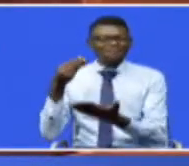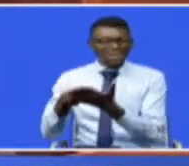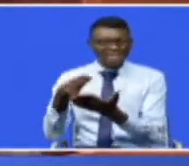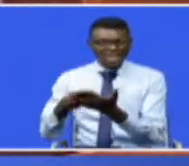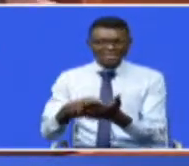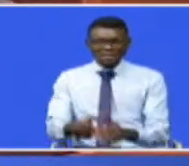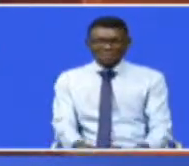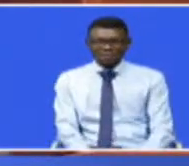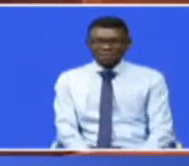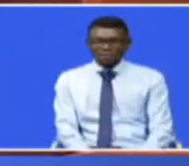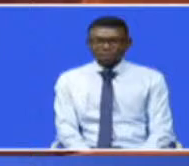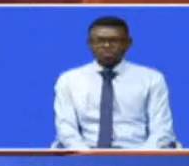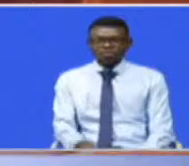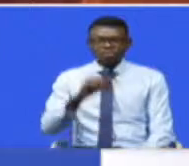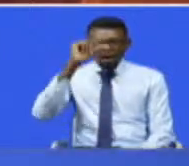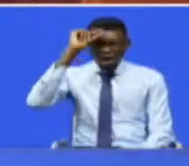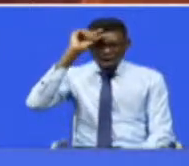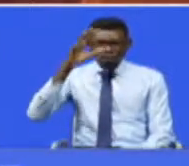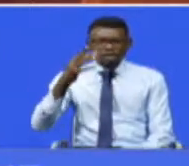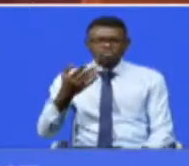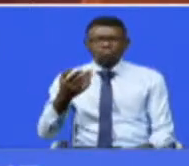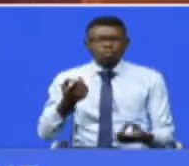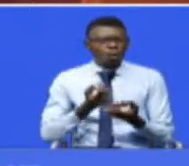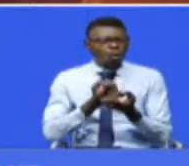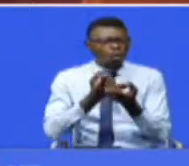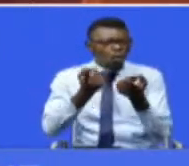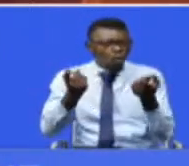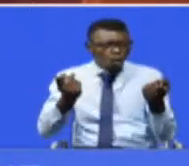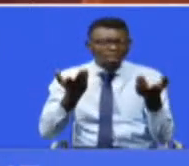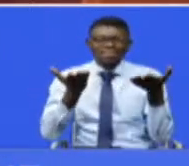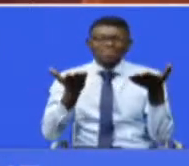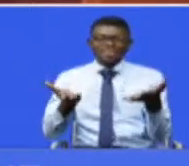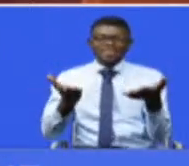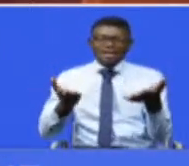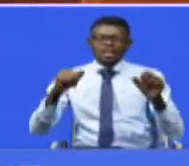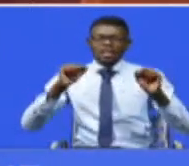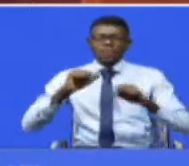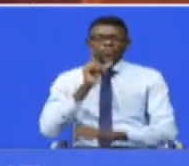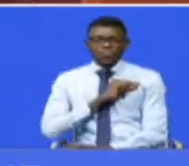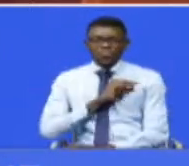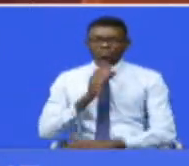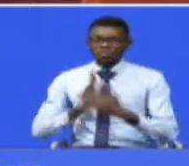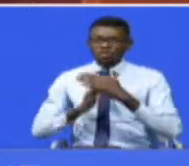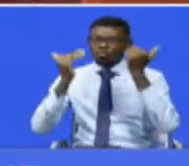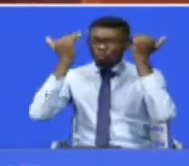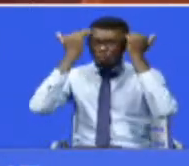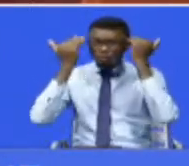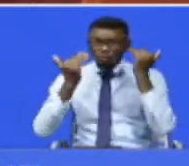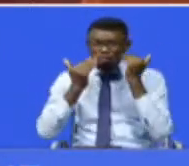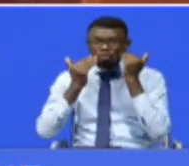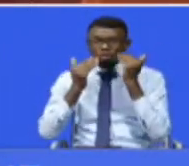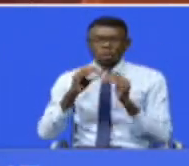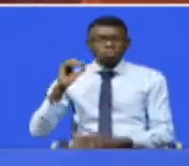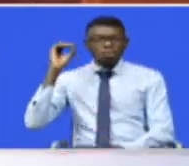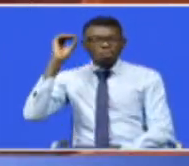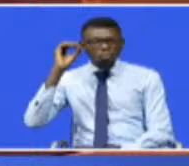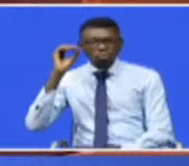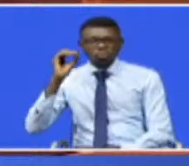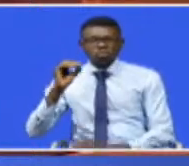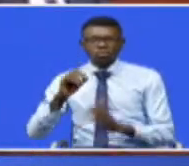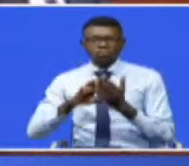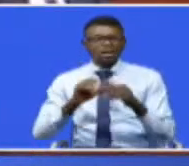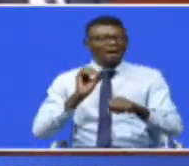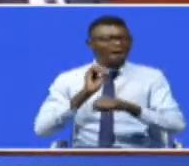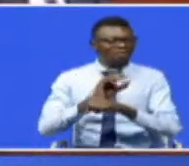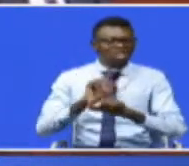finance, with all the governors, whereupon it was agreed that the Supreme Court opinion is not an advisory opinion,